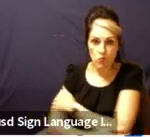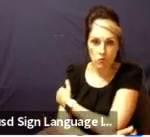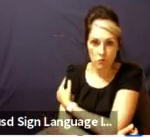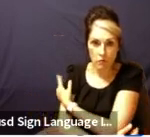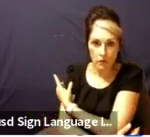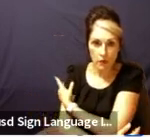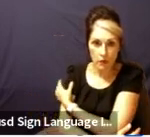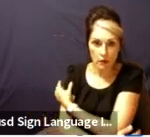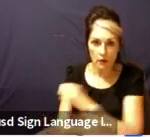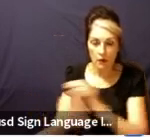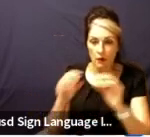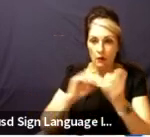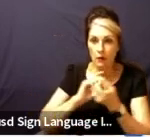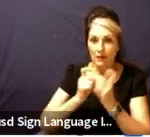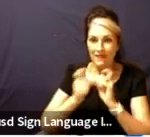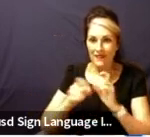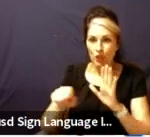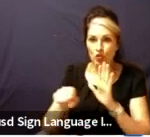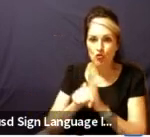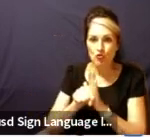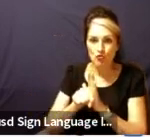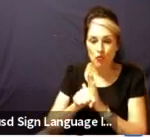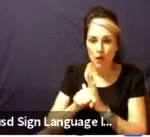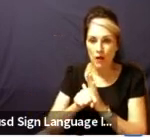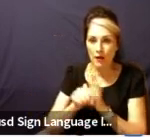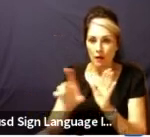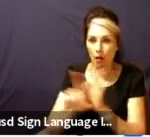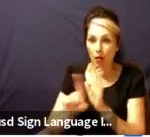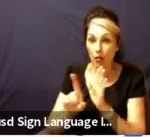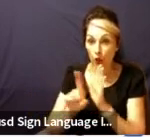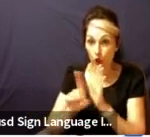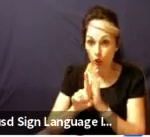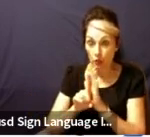choose configure grade alerts.